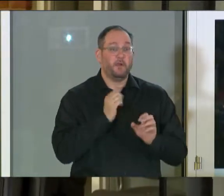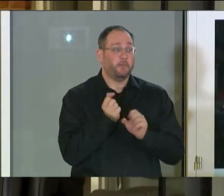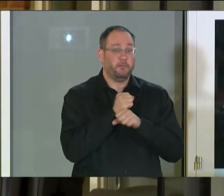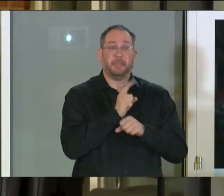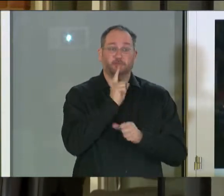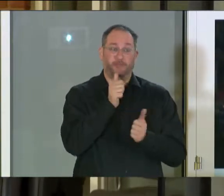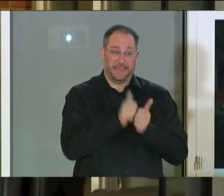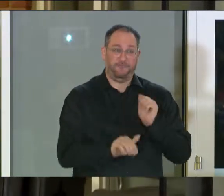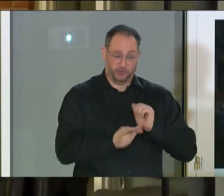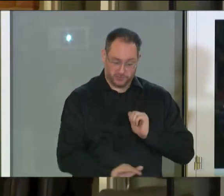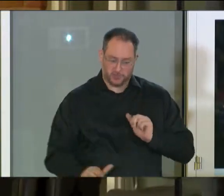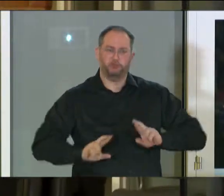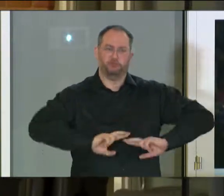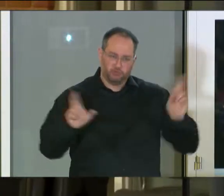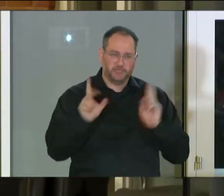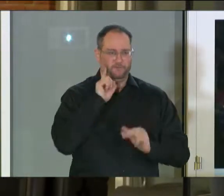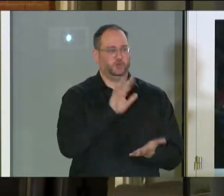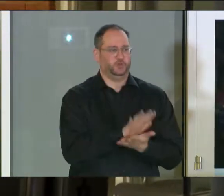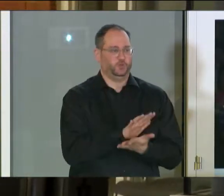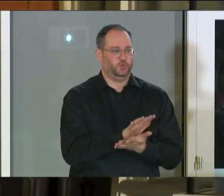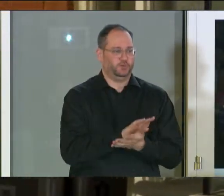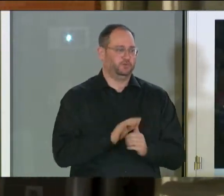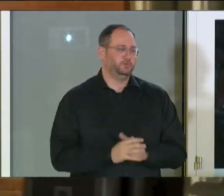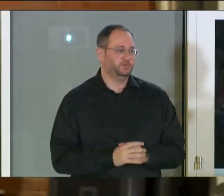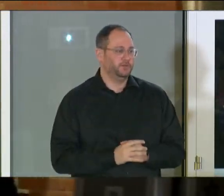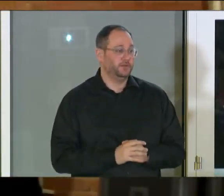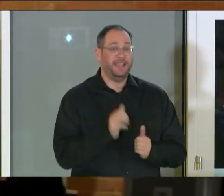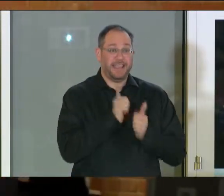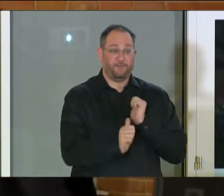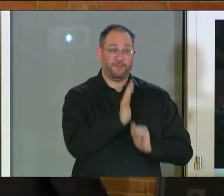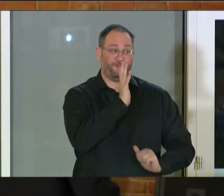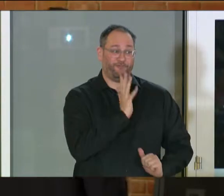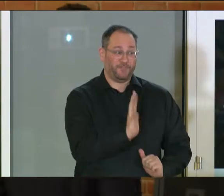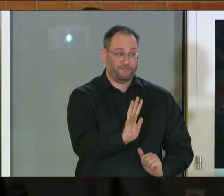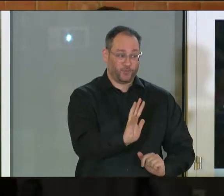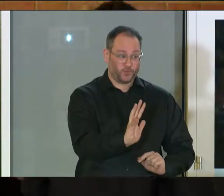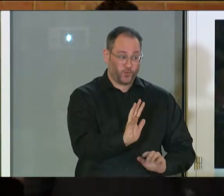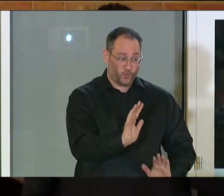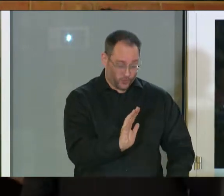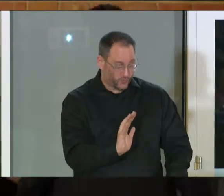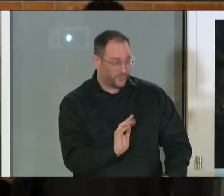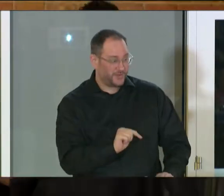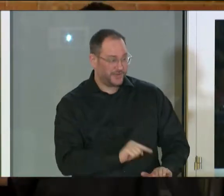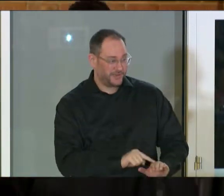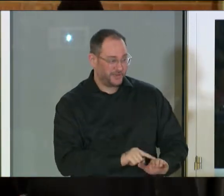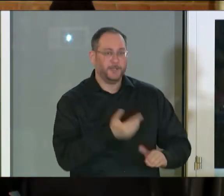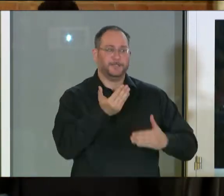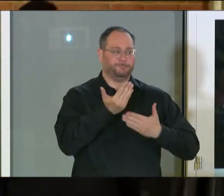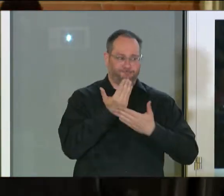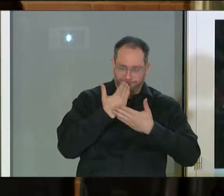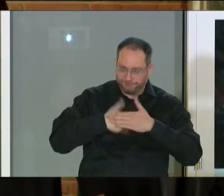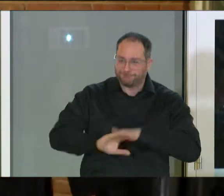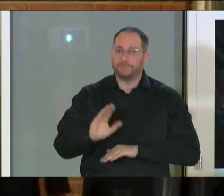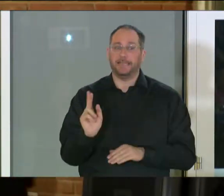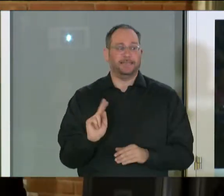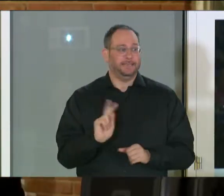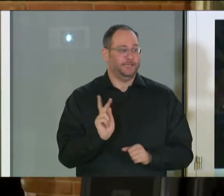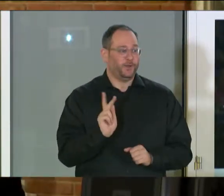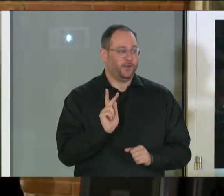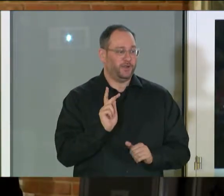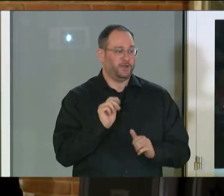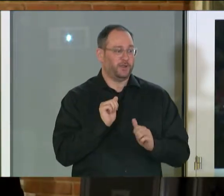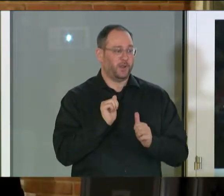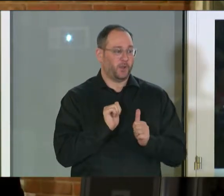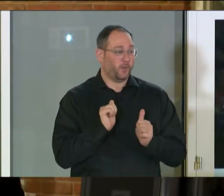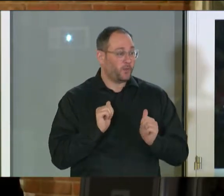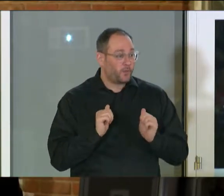school. Every 5-year-old in Washington, D.C. should arrive into kindergarten with the academic skills and school-appropriate